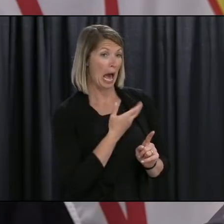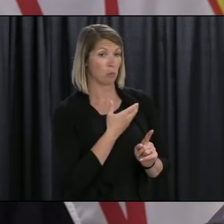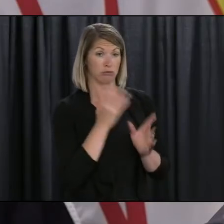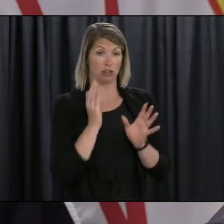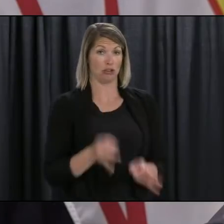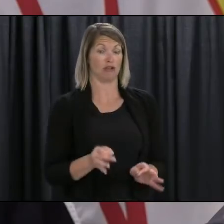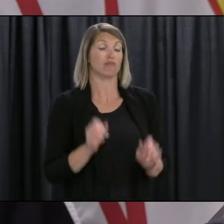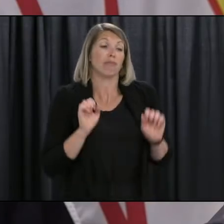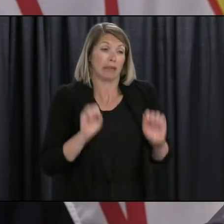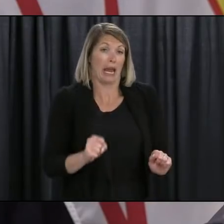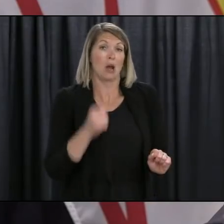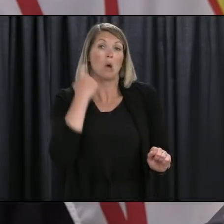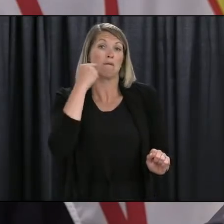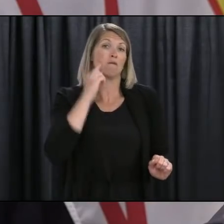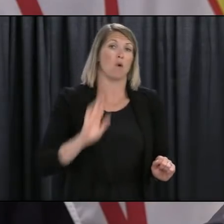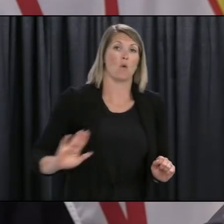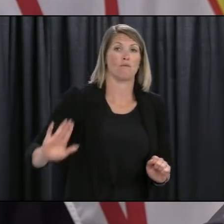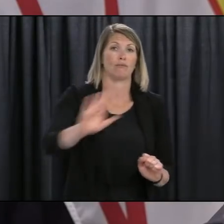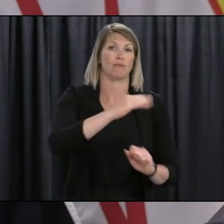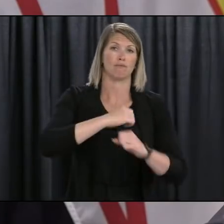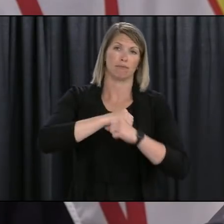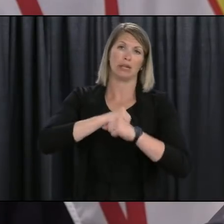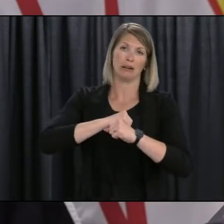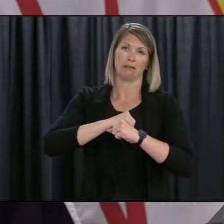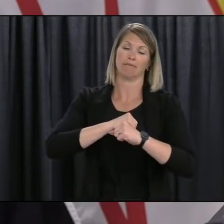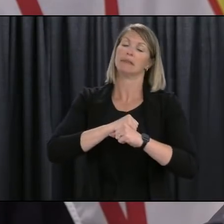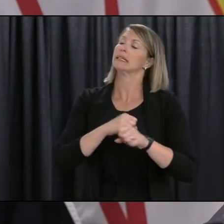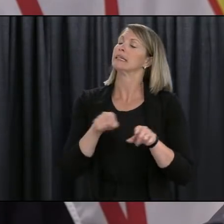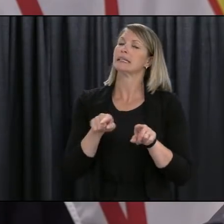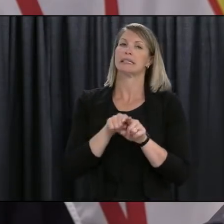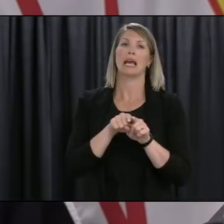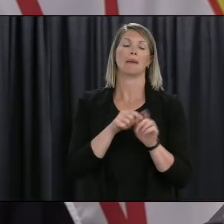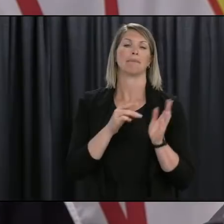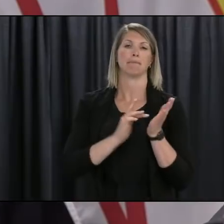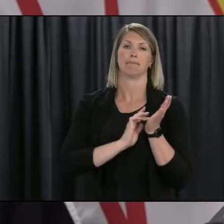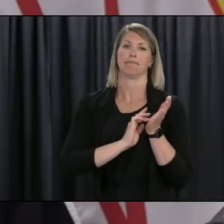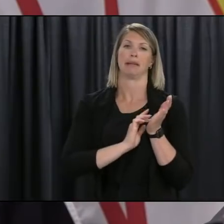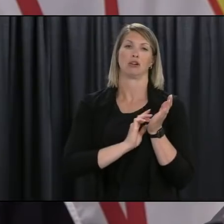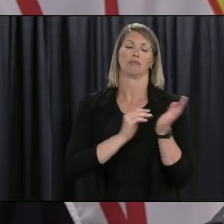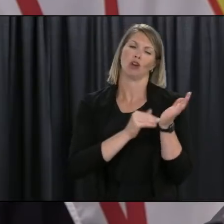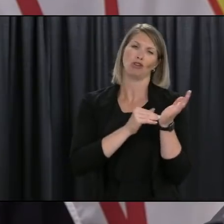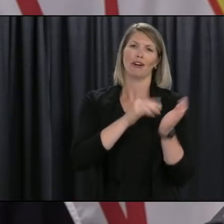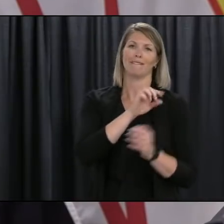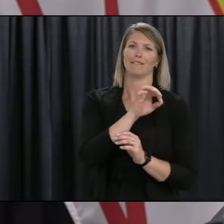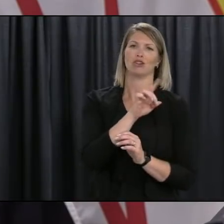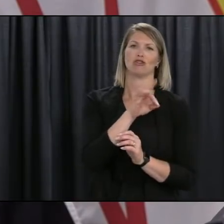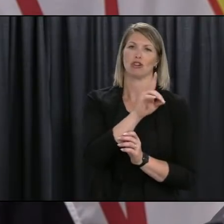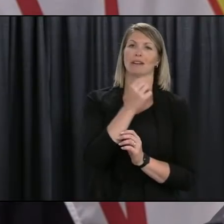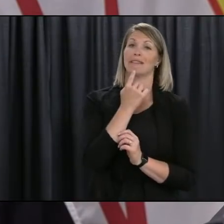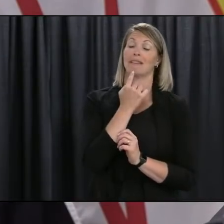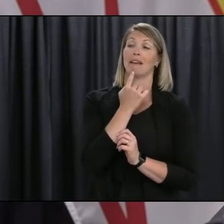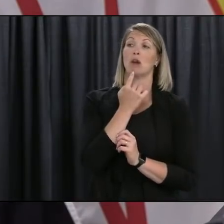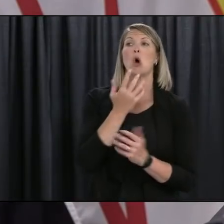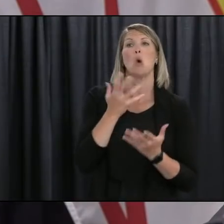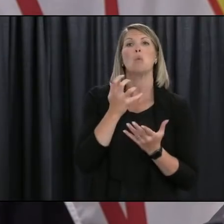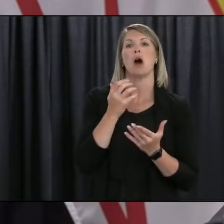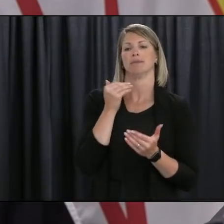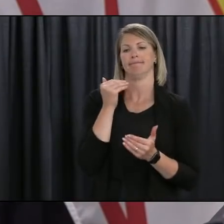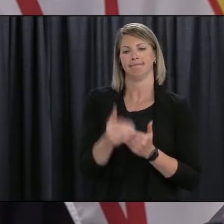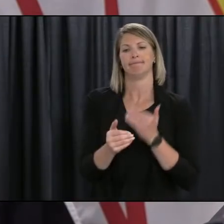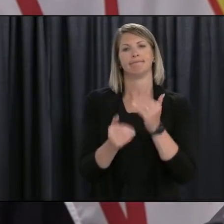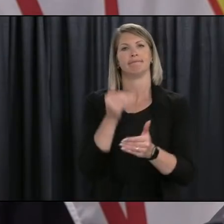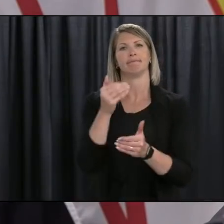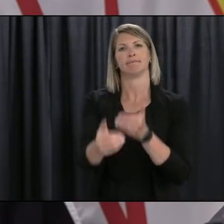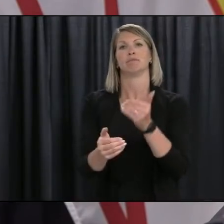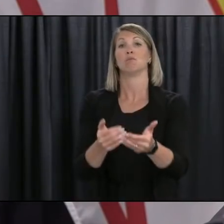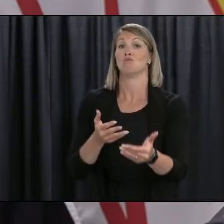to protect Newfoundlanders and Labradorians. But as Dr. Fitzgerald said, the whole objective here is to continue to make progress and not wanting